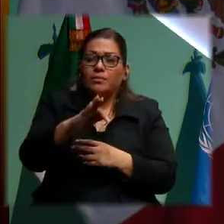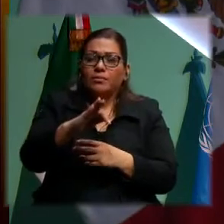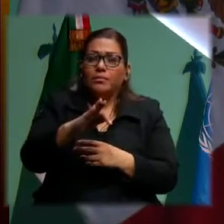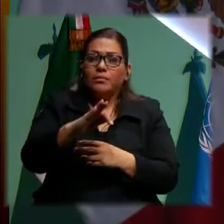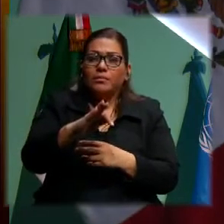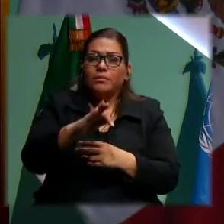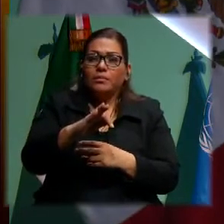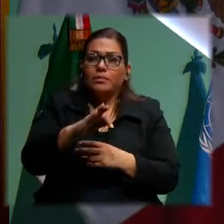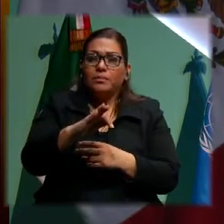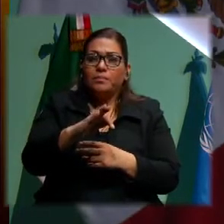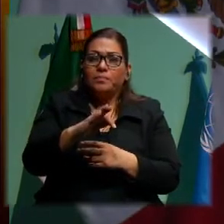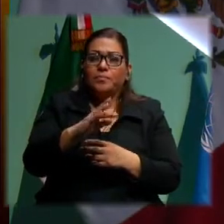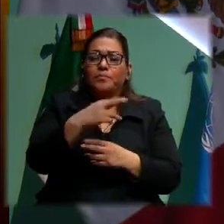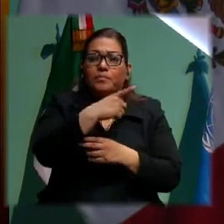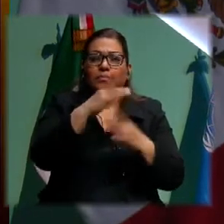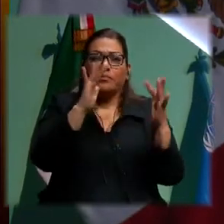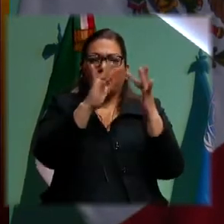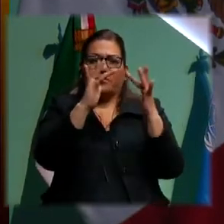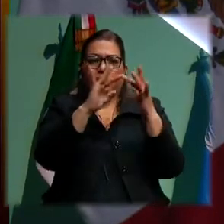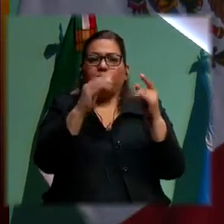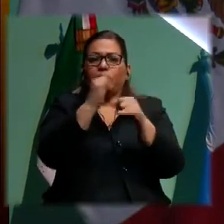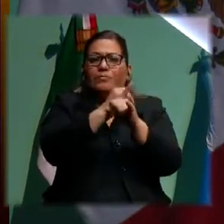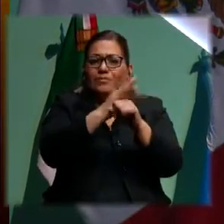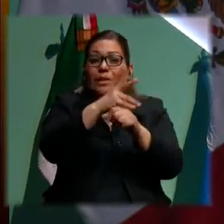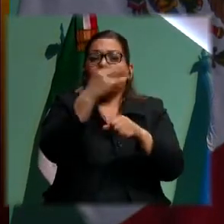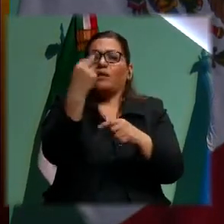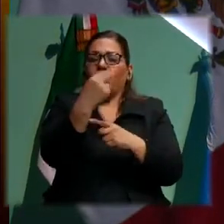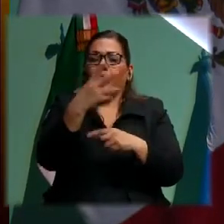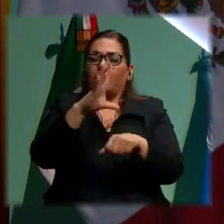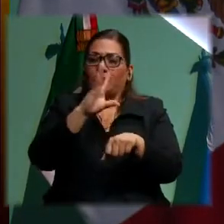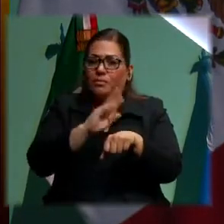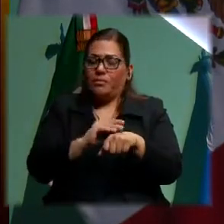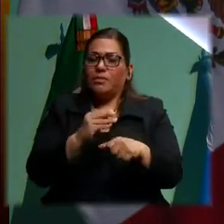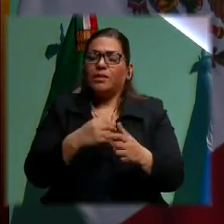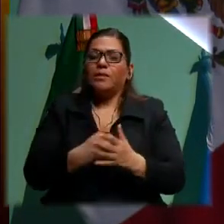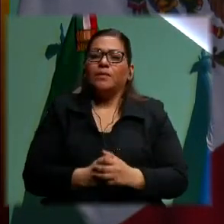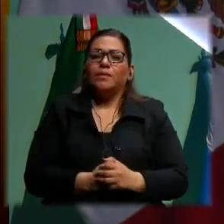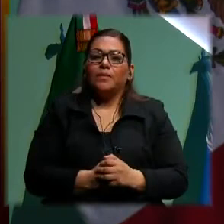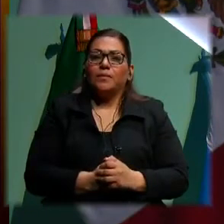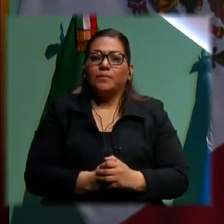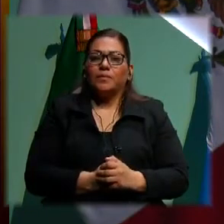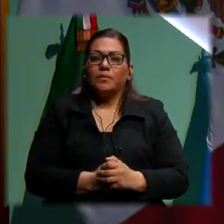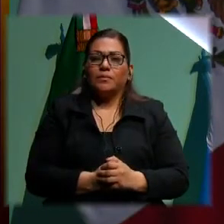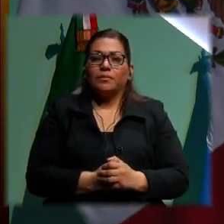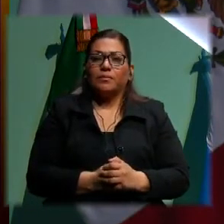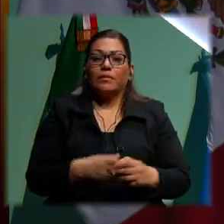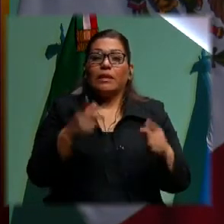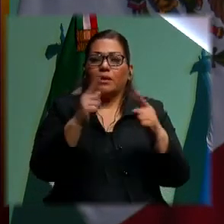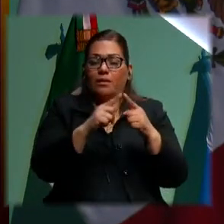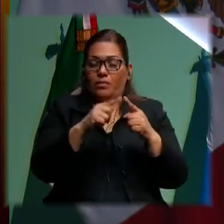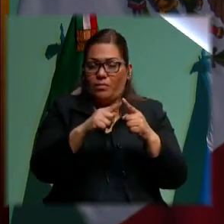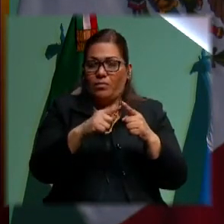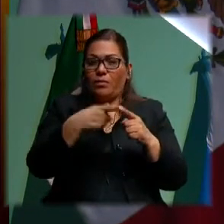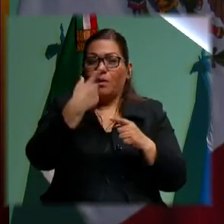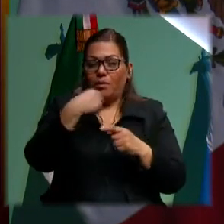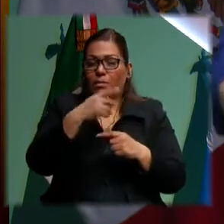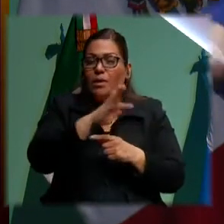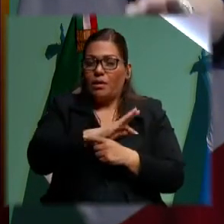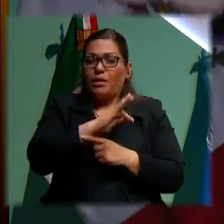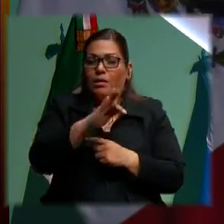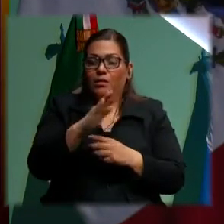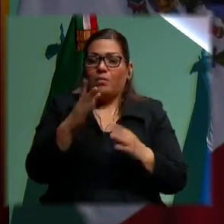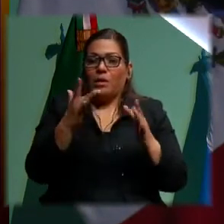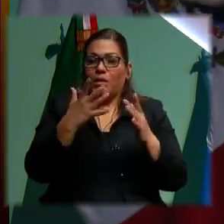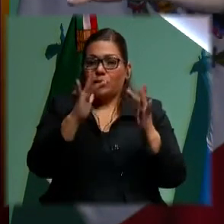a spectrum license. You need to have some spectrum to run a wireless network over. Does